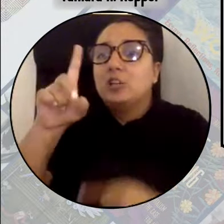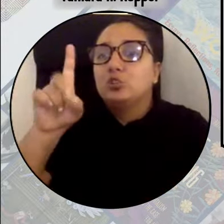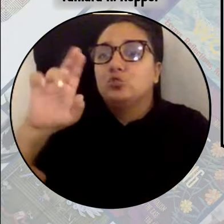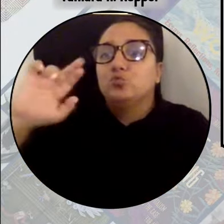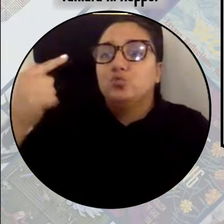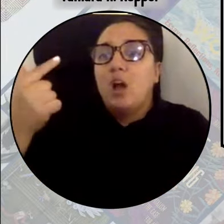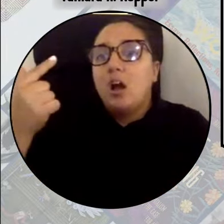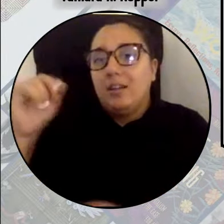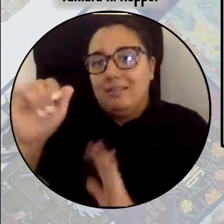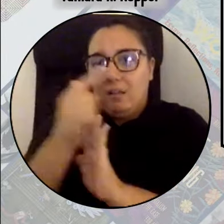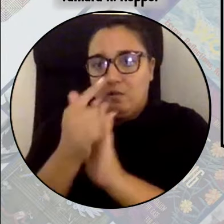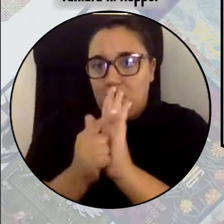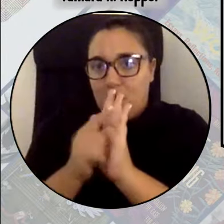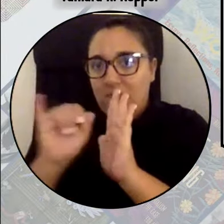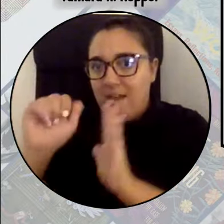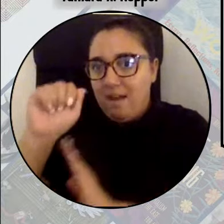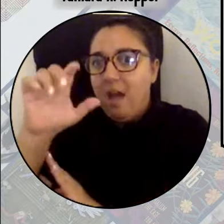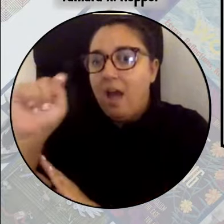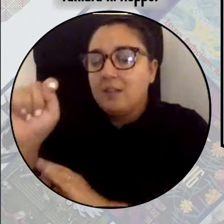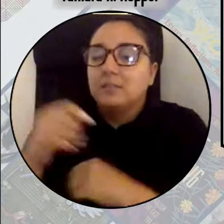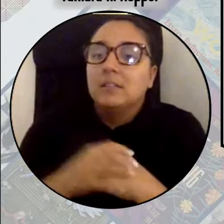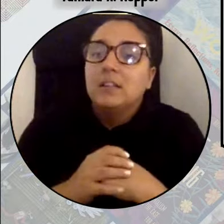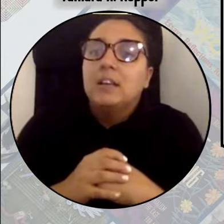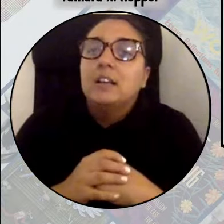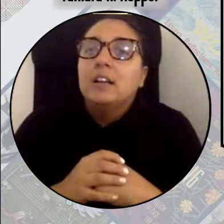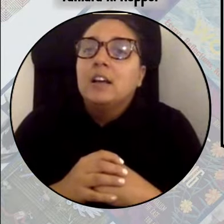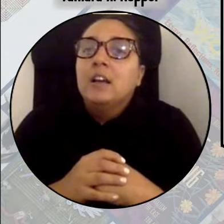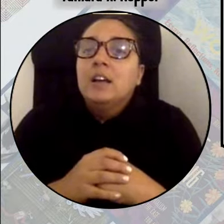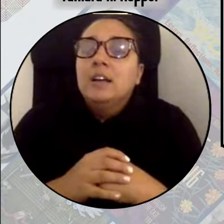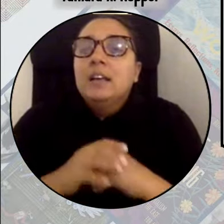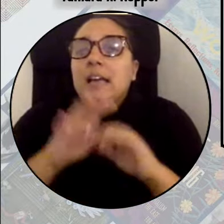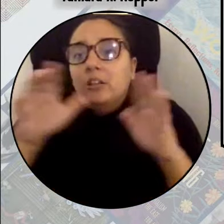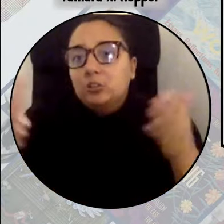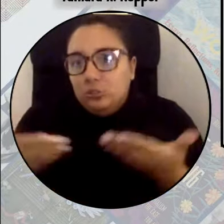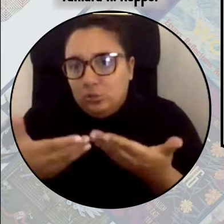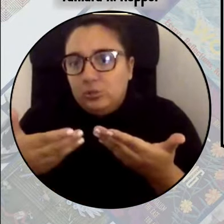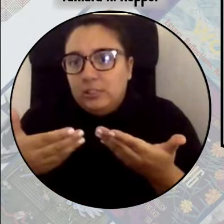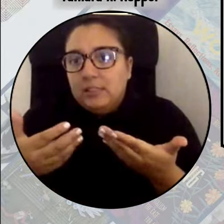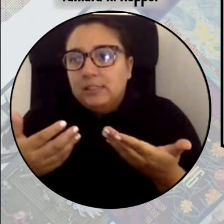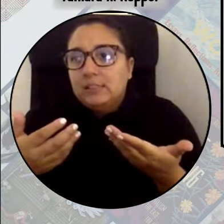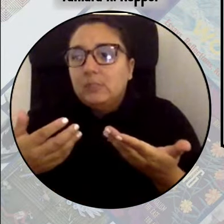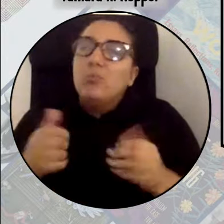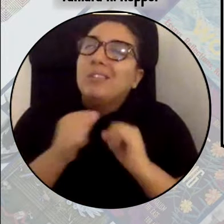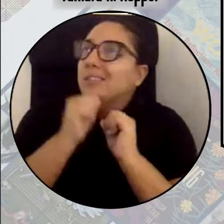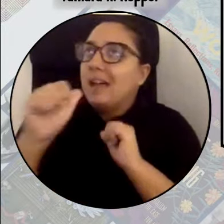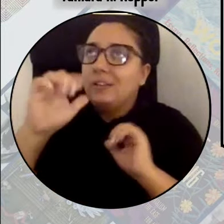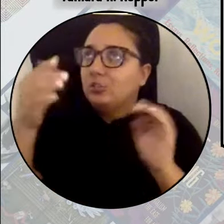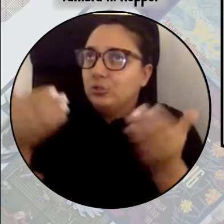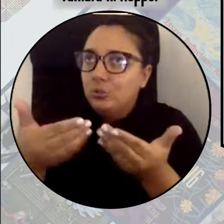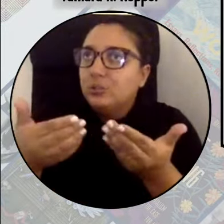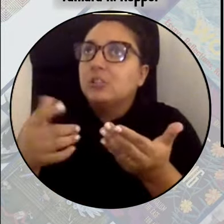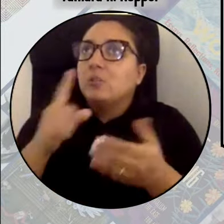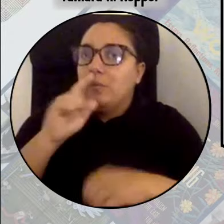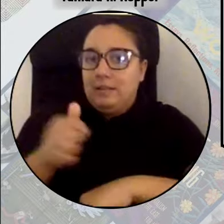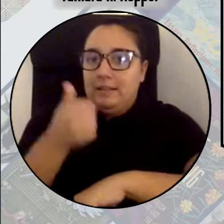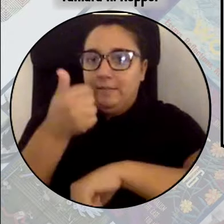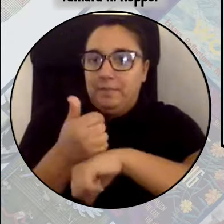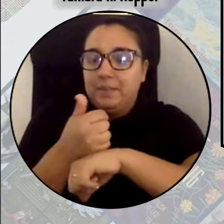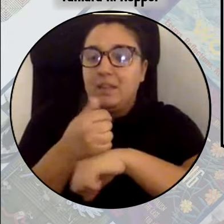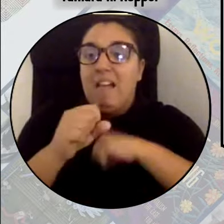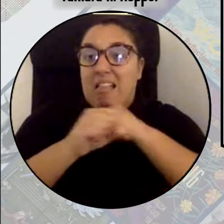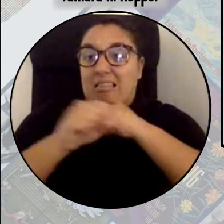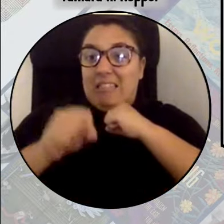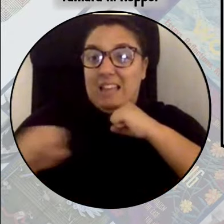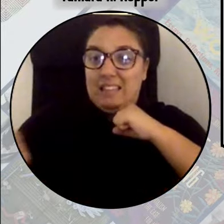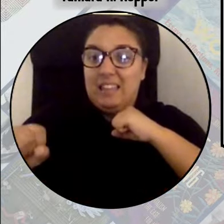is it introduces kind of lengthy, not introduces, but it helps solidify lengthy mandatory minimums for drug